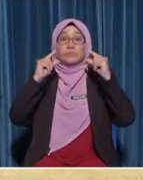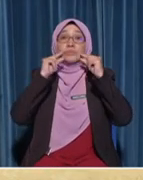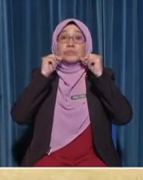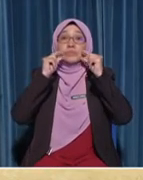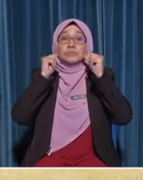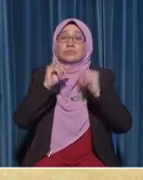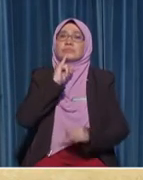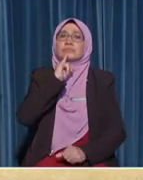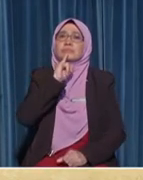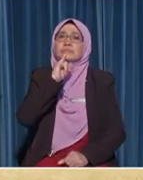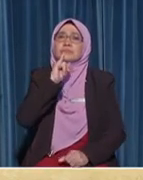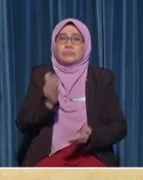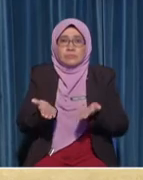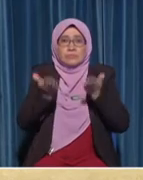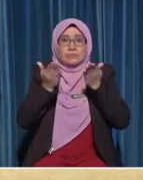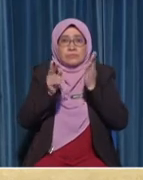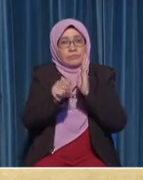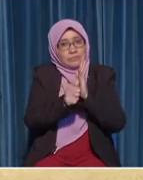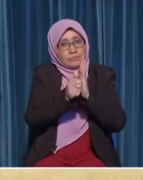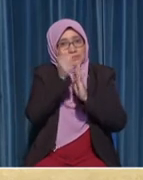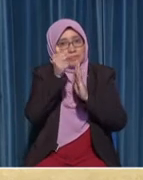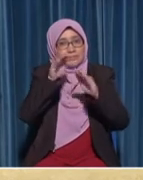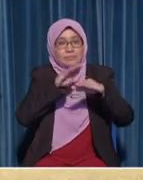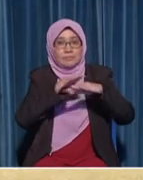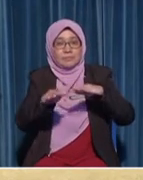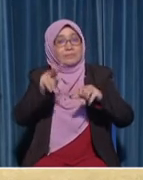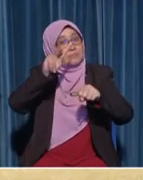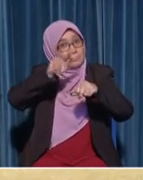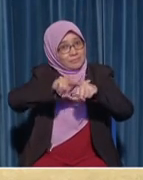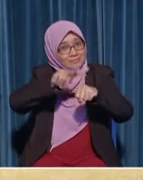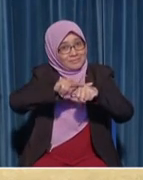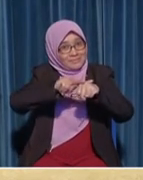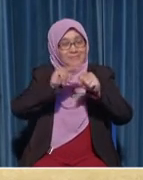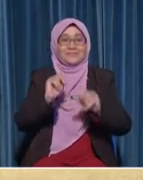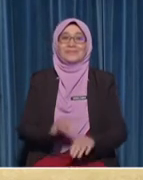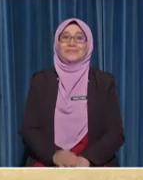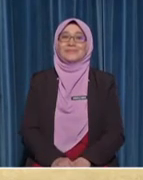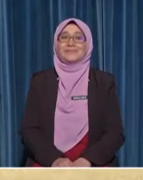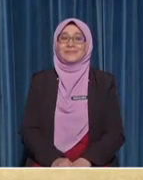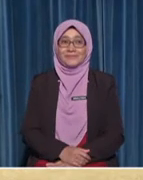sweets is lighter than the pumpkin.